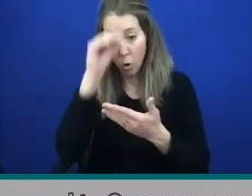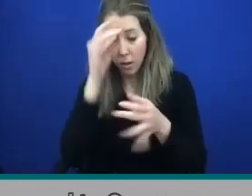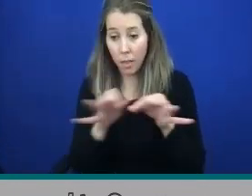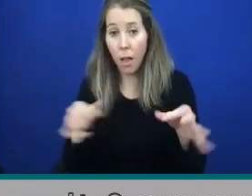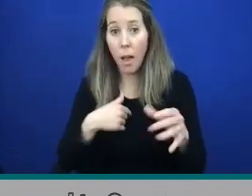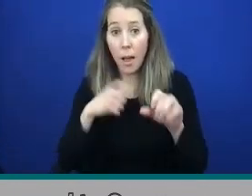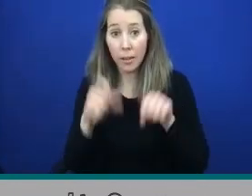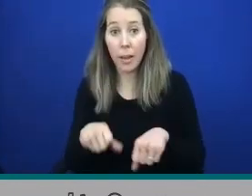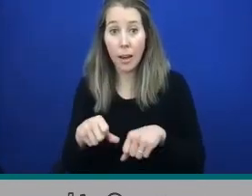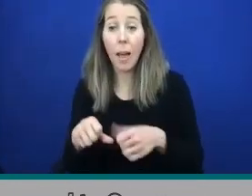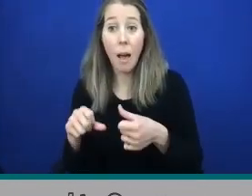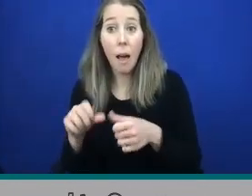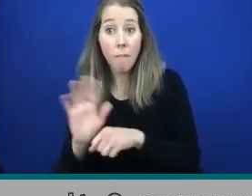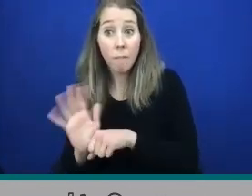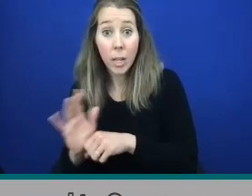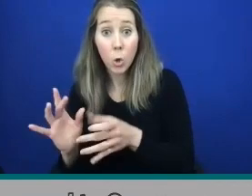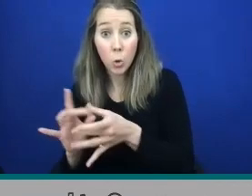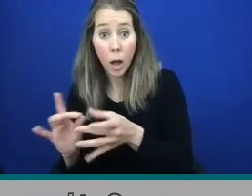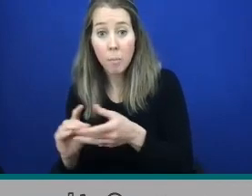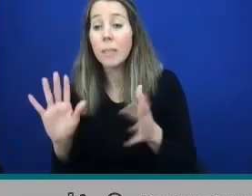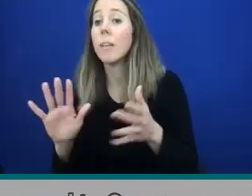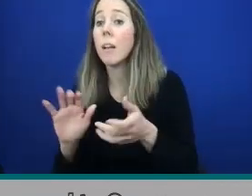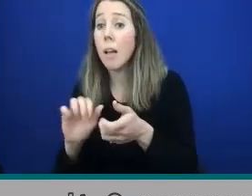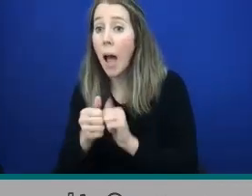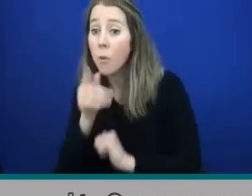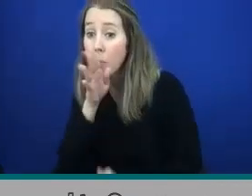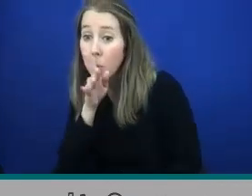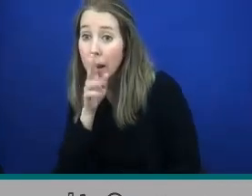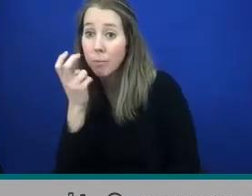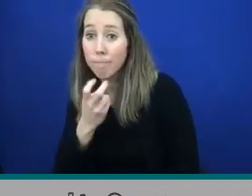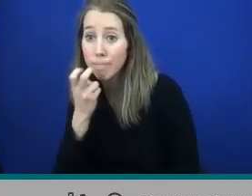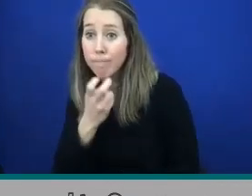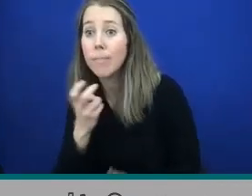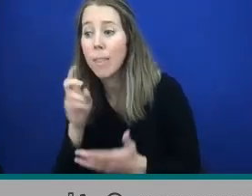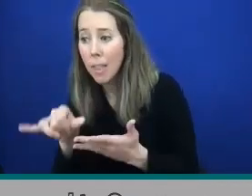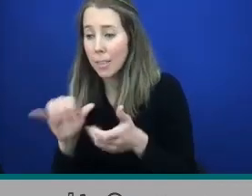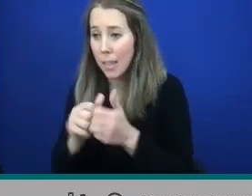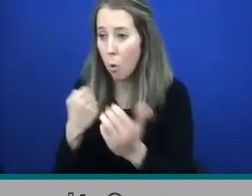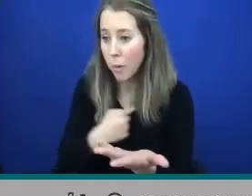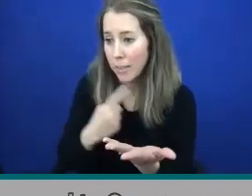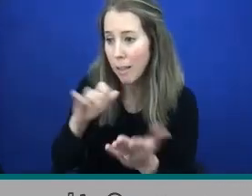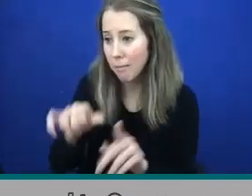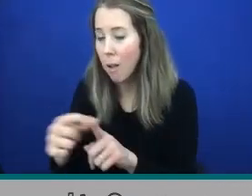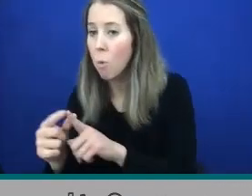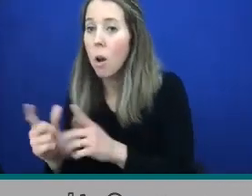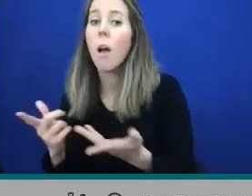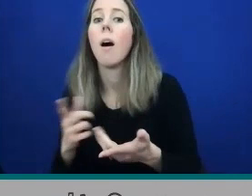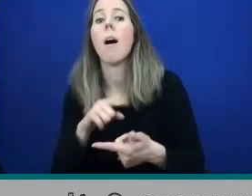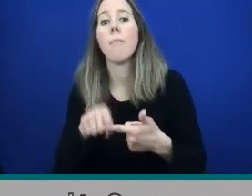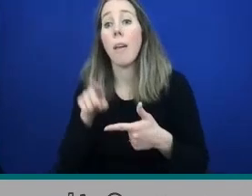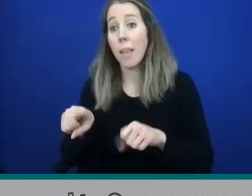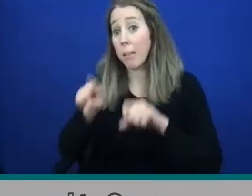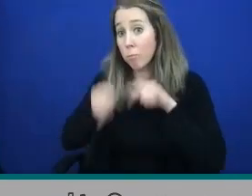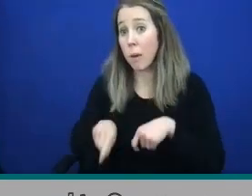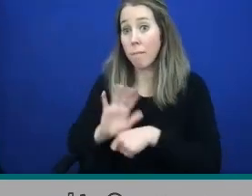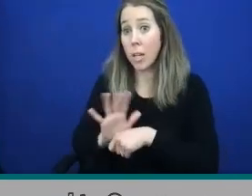can do video comments and I can say it's pronounced like this, or this is how we say that. And they're able to then reply with another video